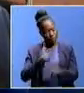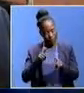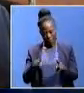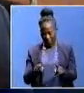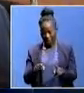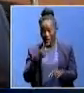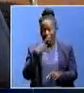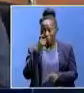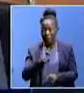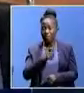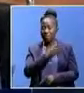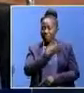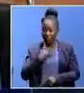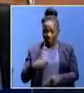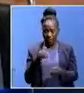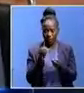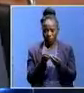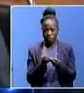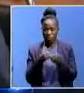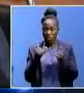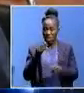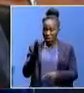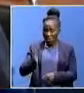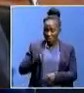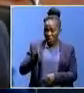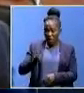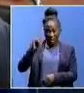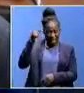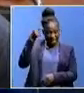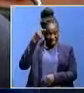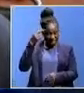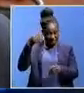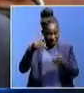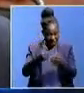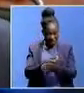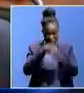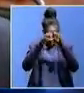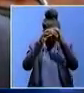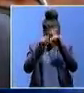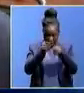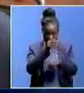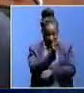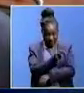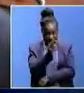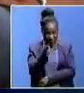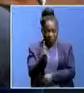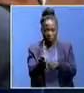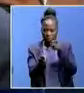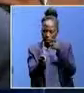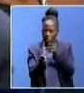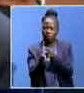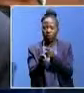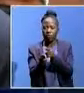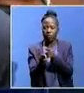The new deal administration of the UPND government of President Hakainde Hichilema